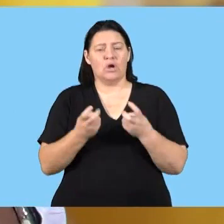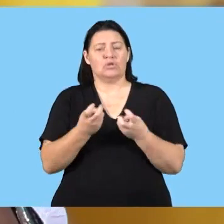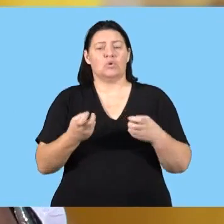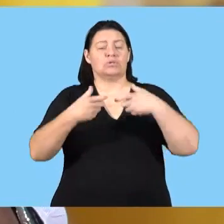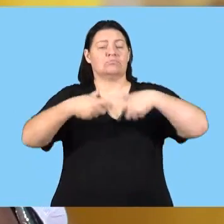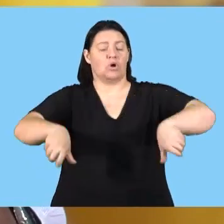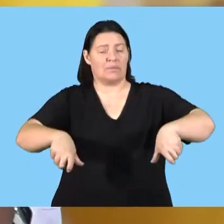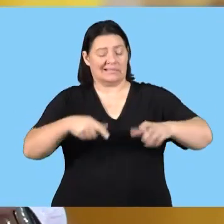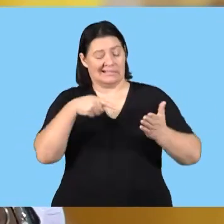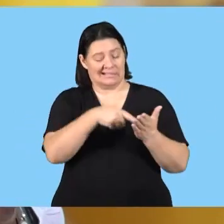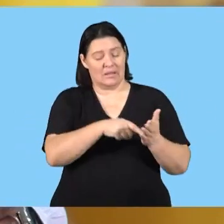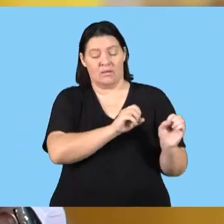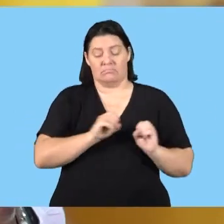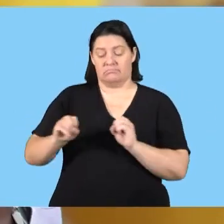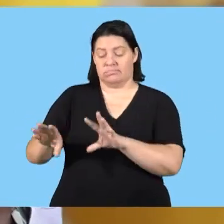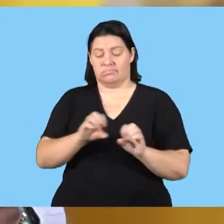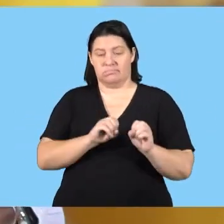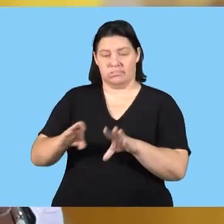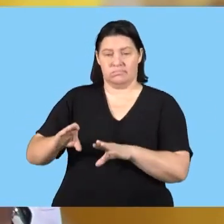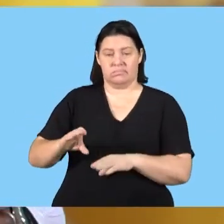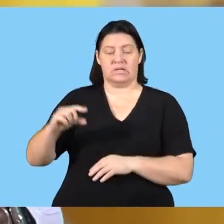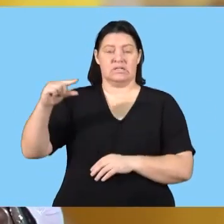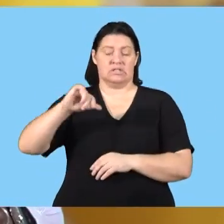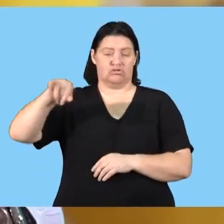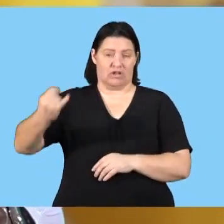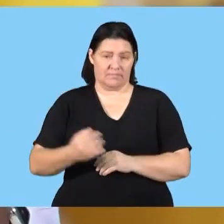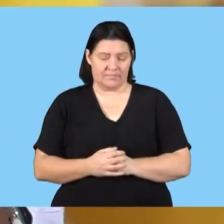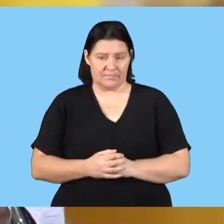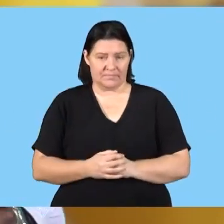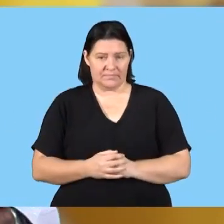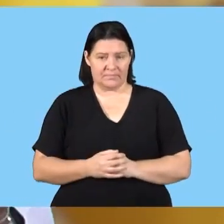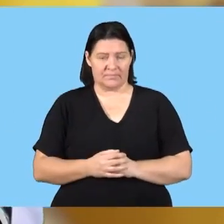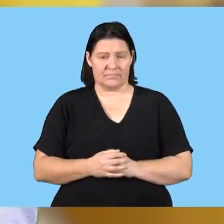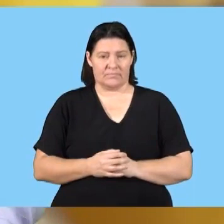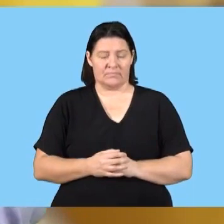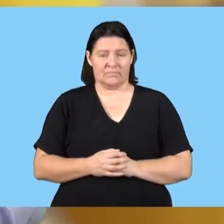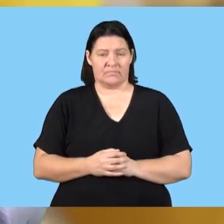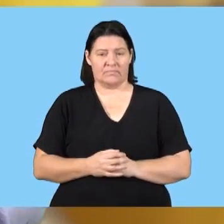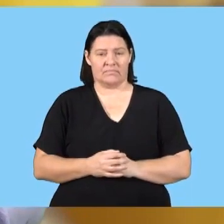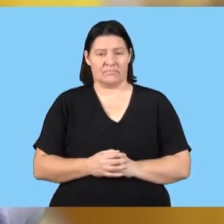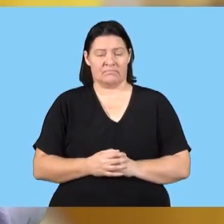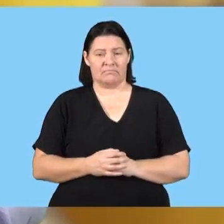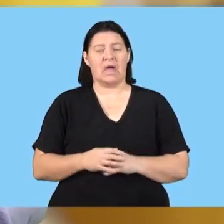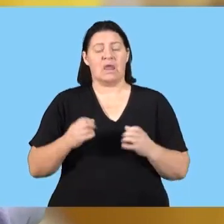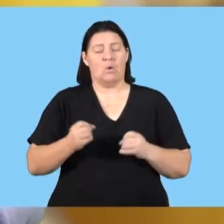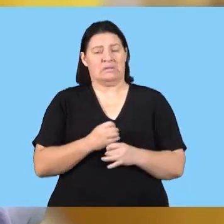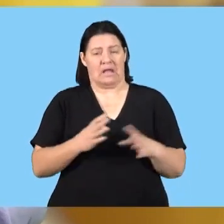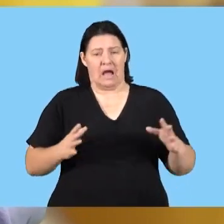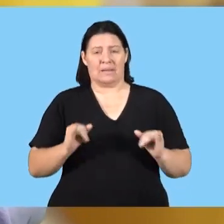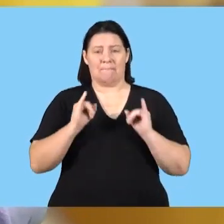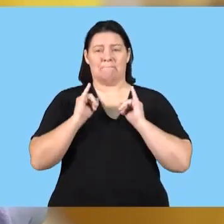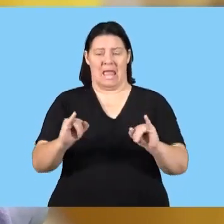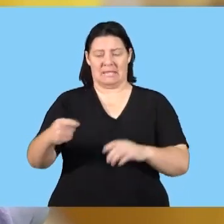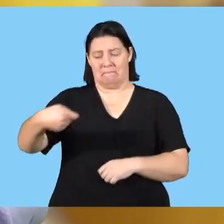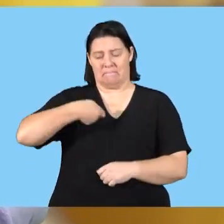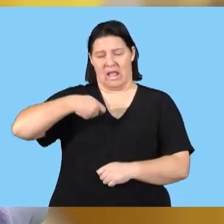the source document which is used to record in the general journal. And to start off with, I'm going to start off with bad